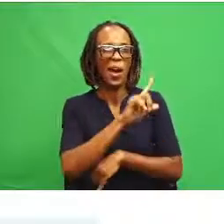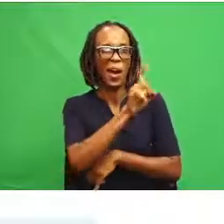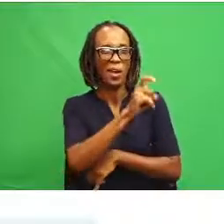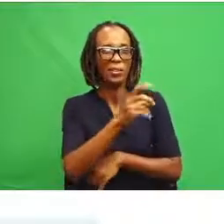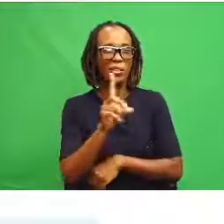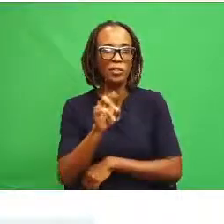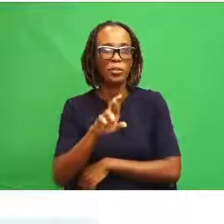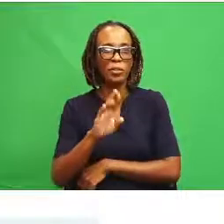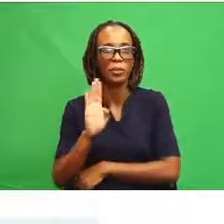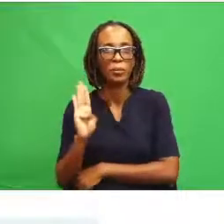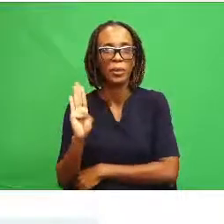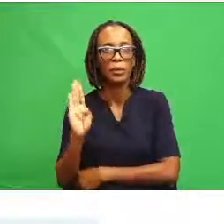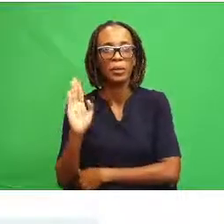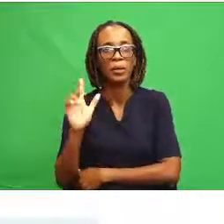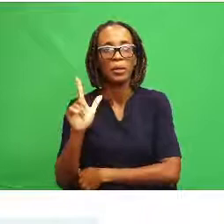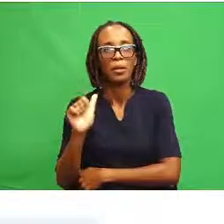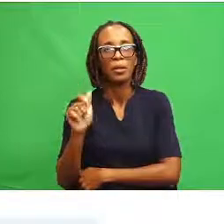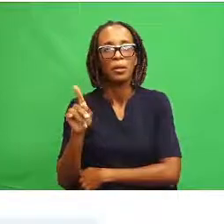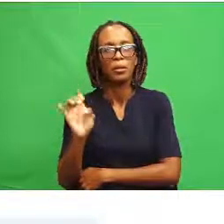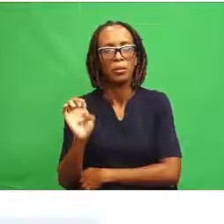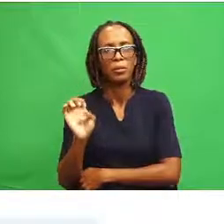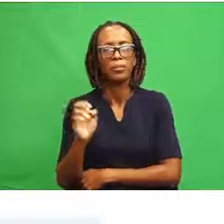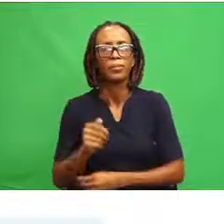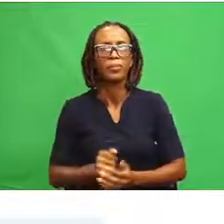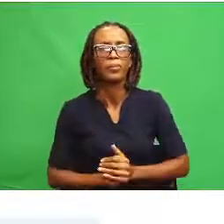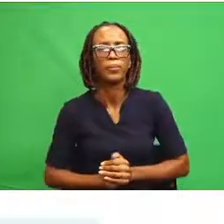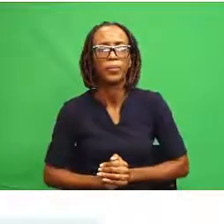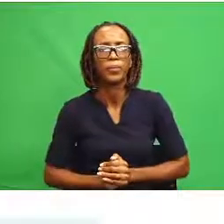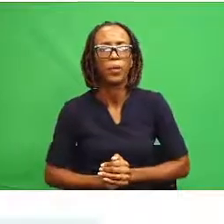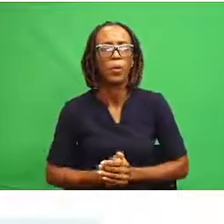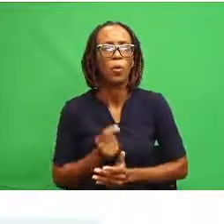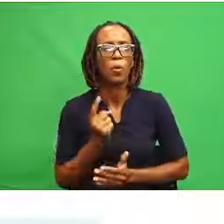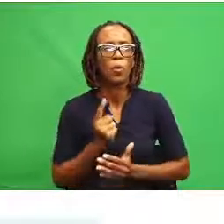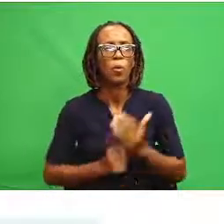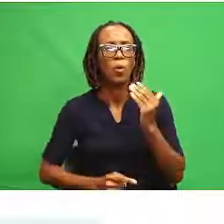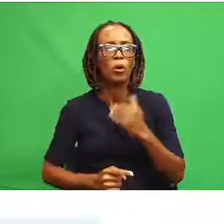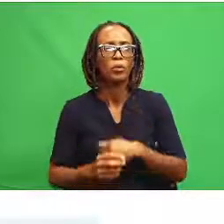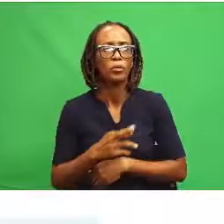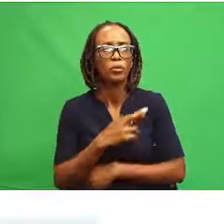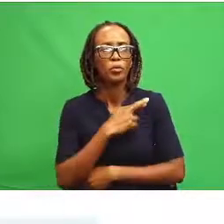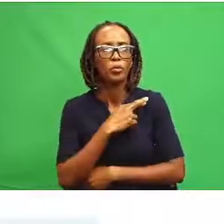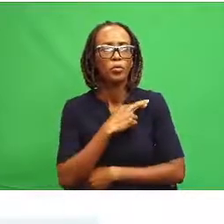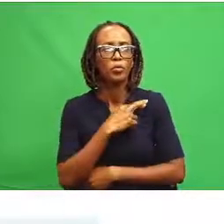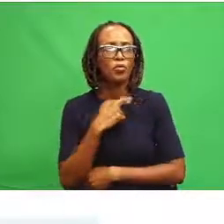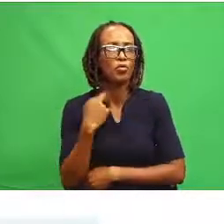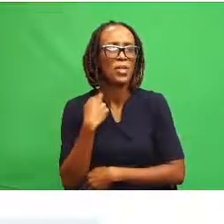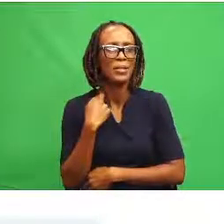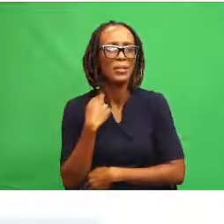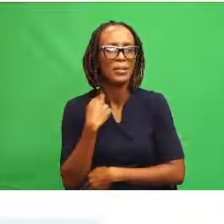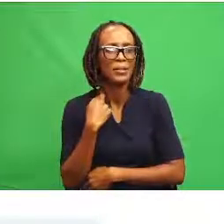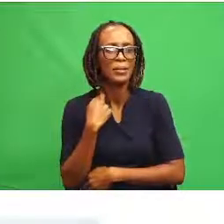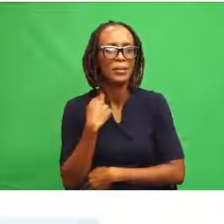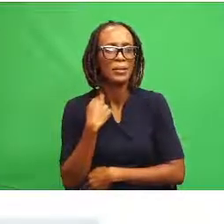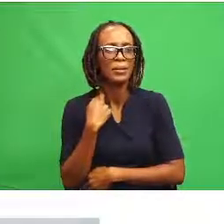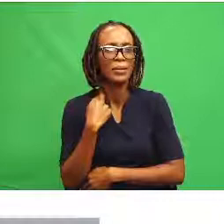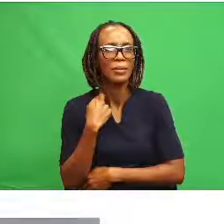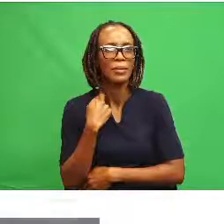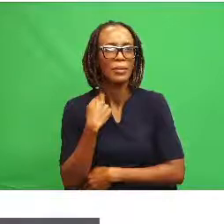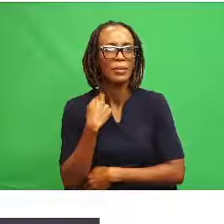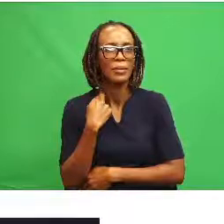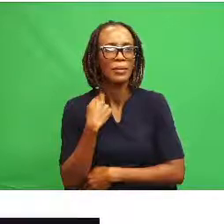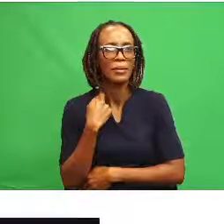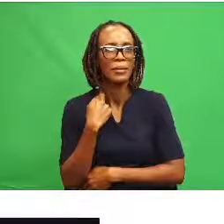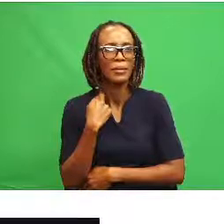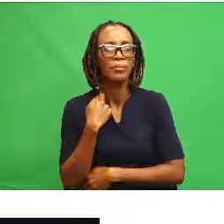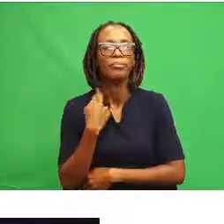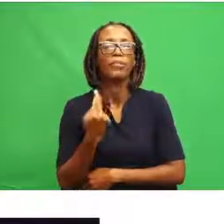And your question is, what are the risk factors of EFA? Well, sadly, women are